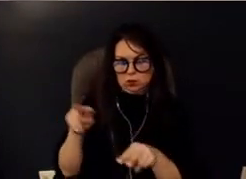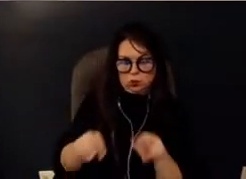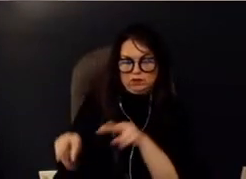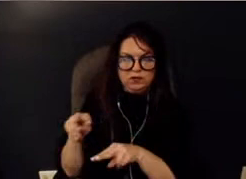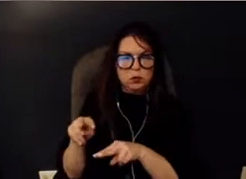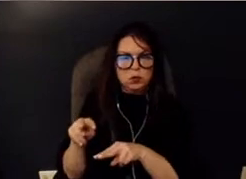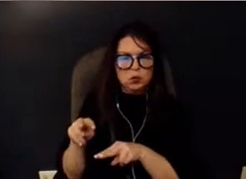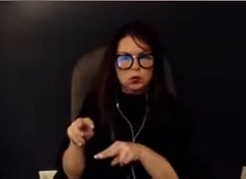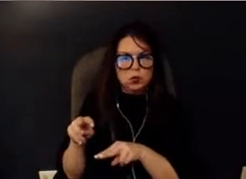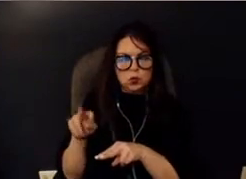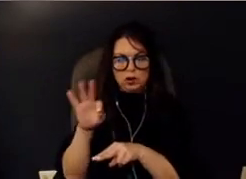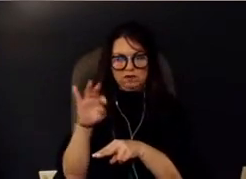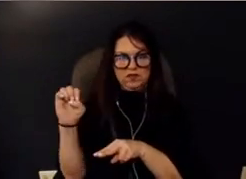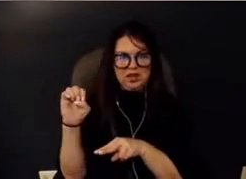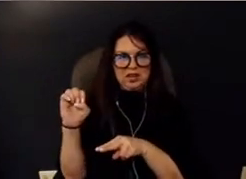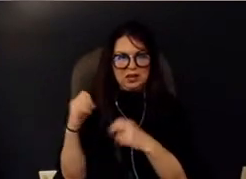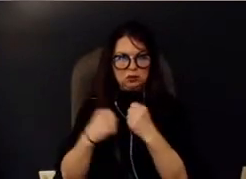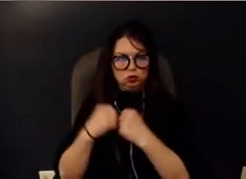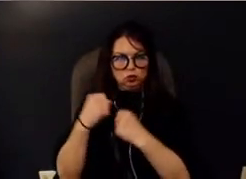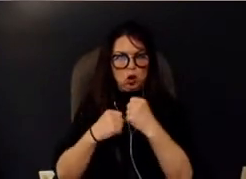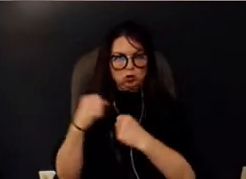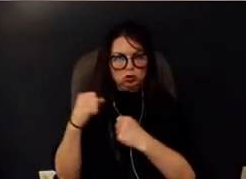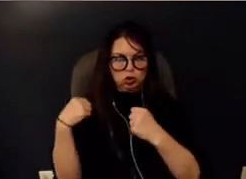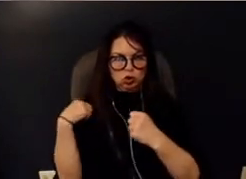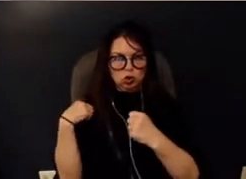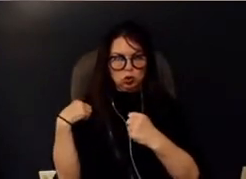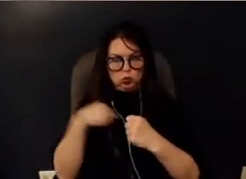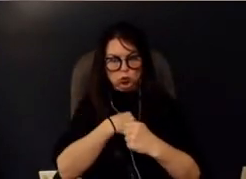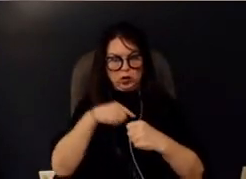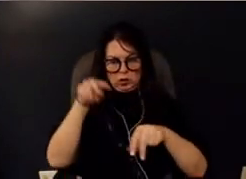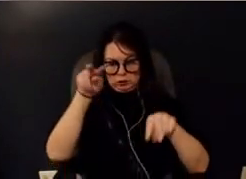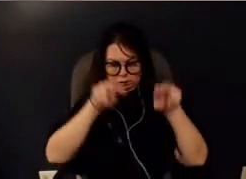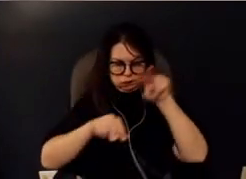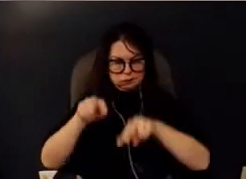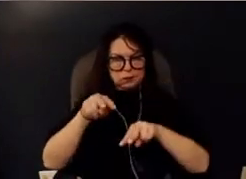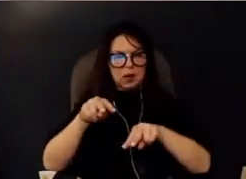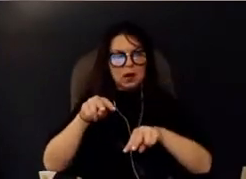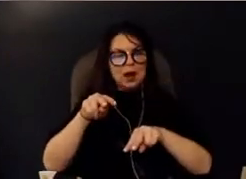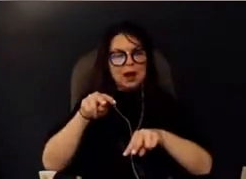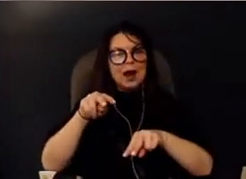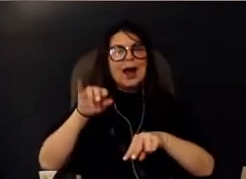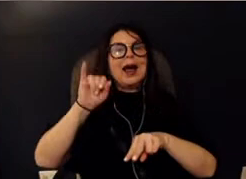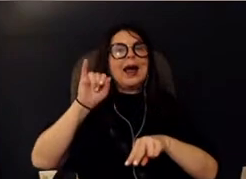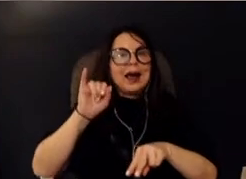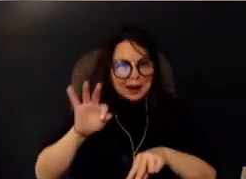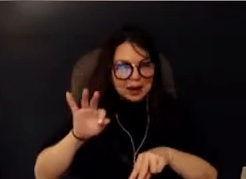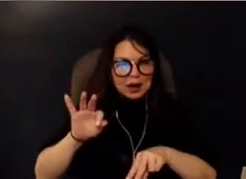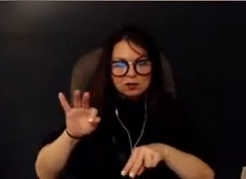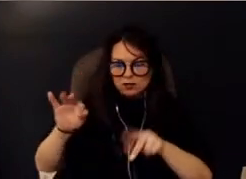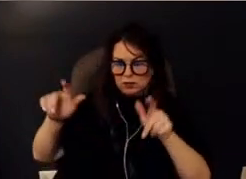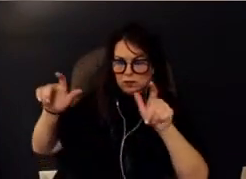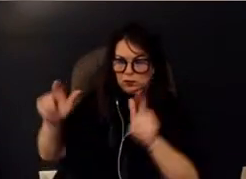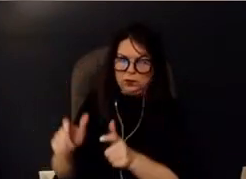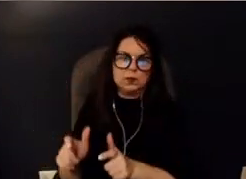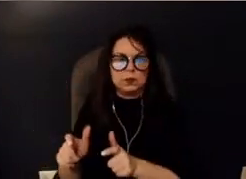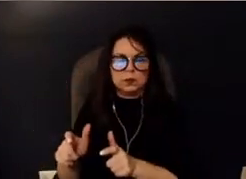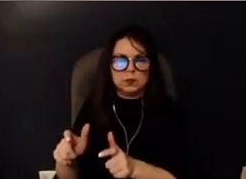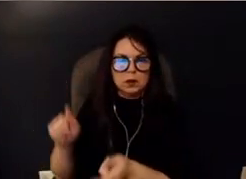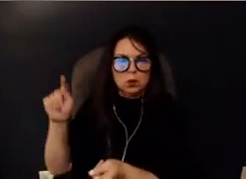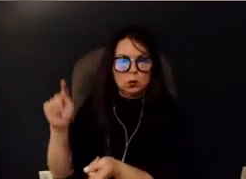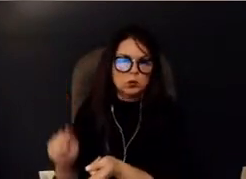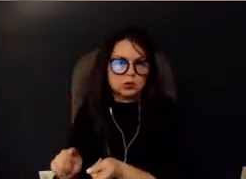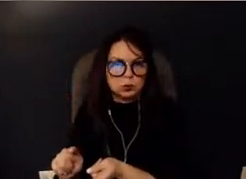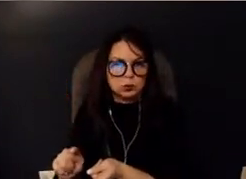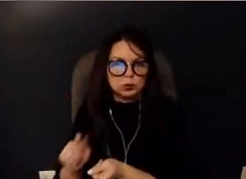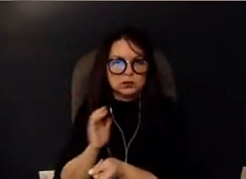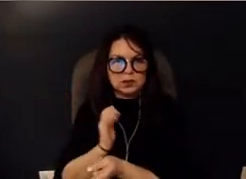are indeed reducing the capacity. I think it's really important that we are